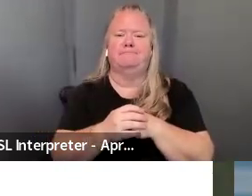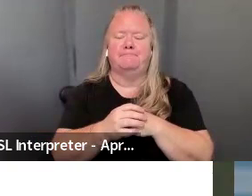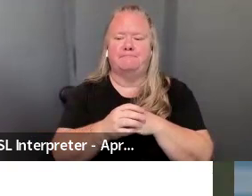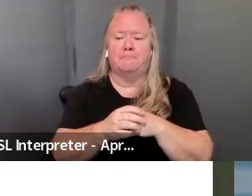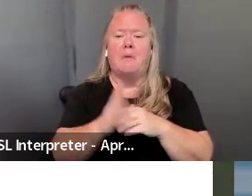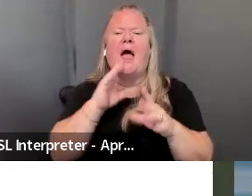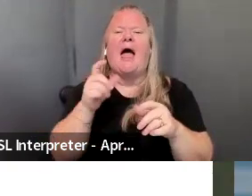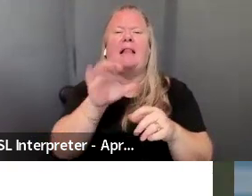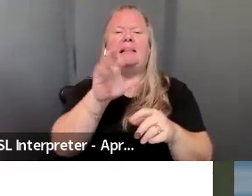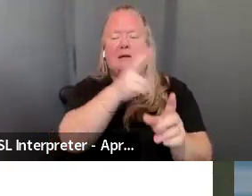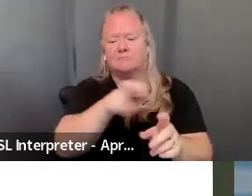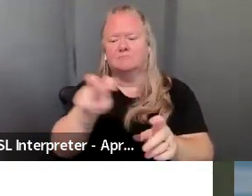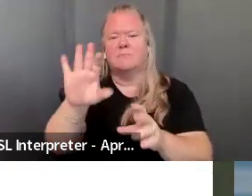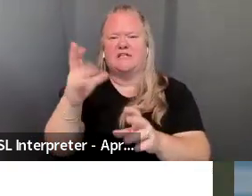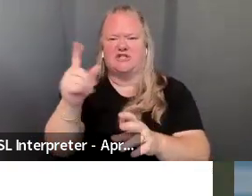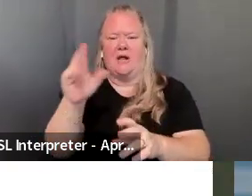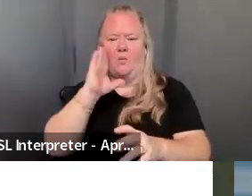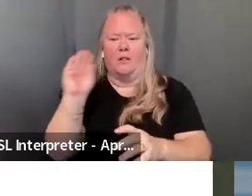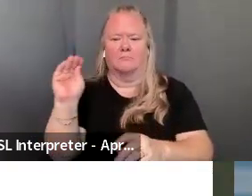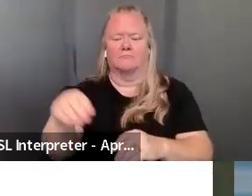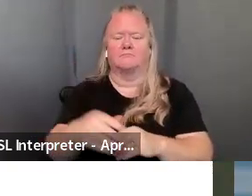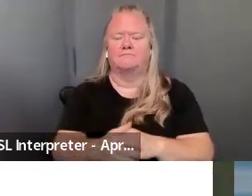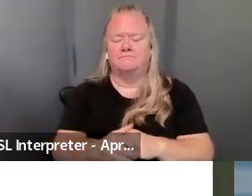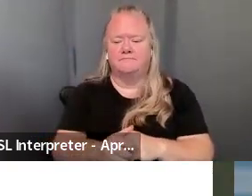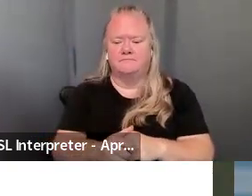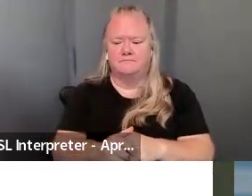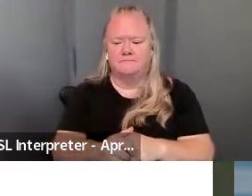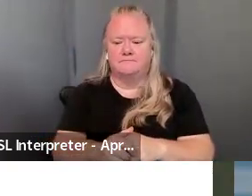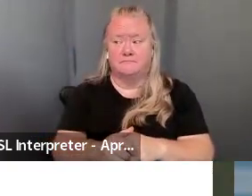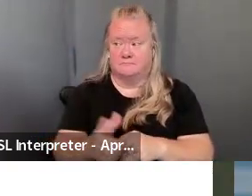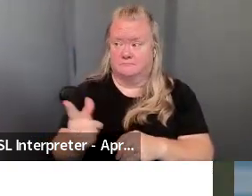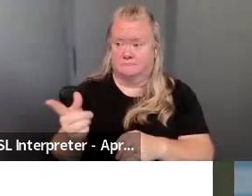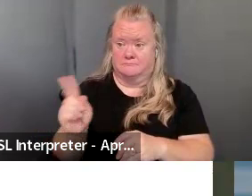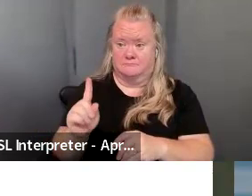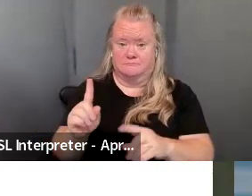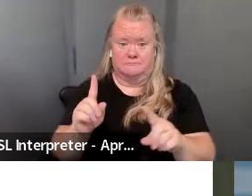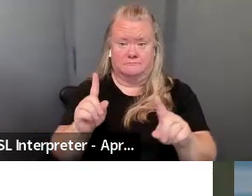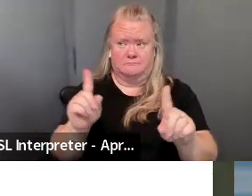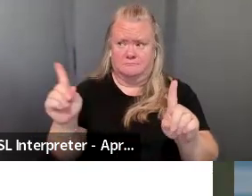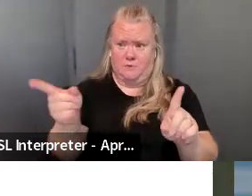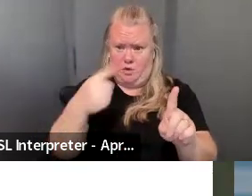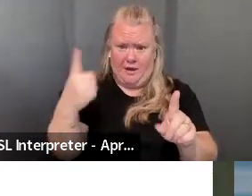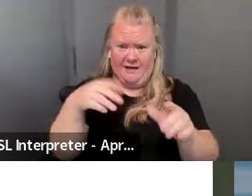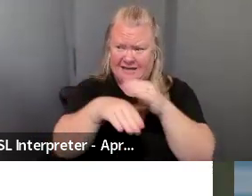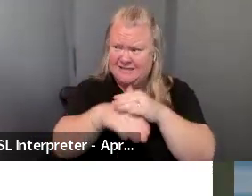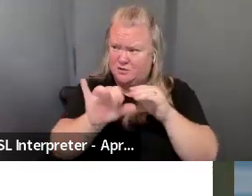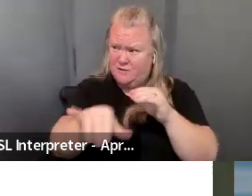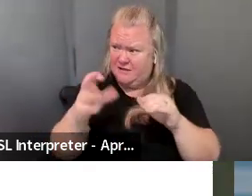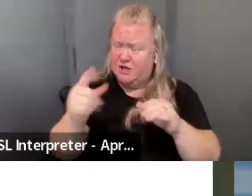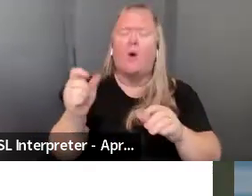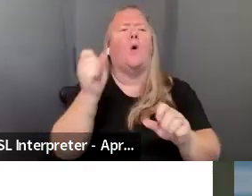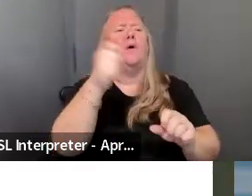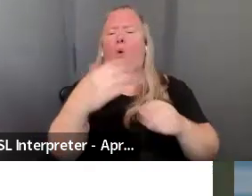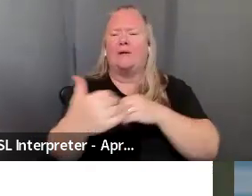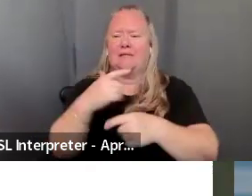And I can put the link in the chat. Do the attendees have access to that? Yeah, or you can send